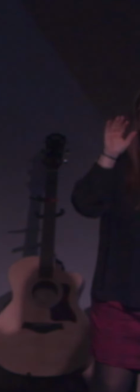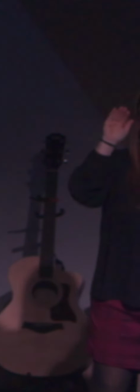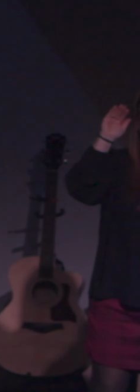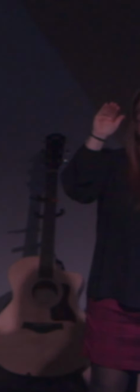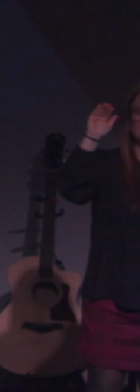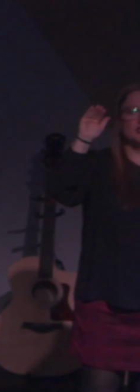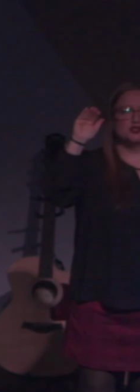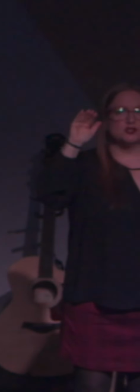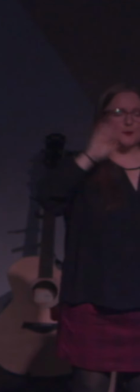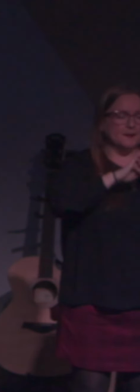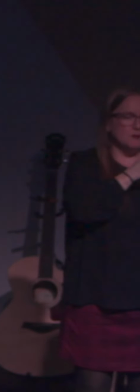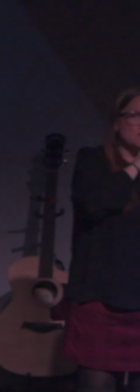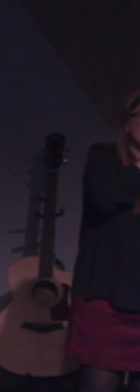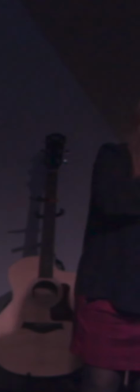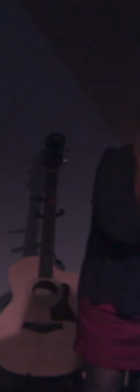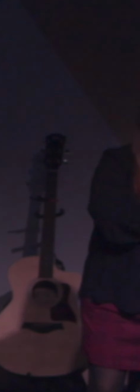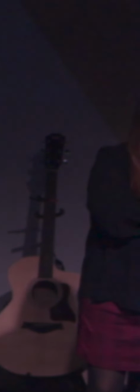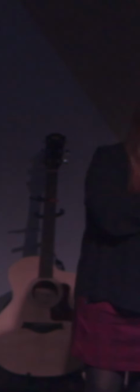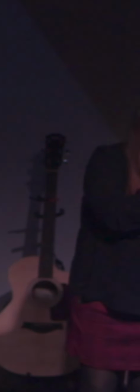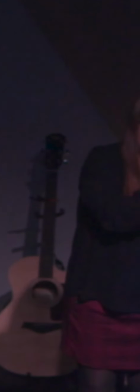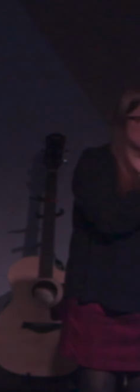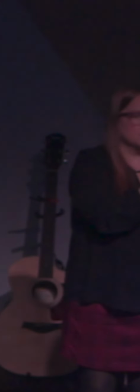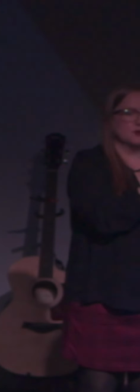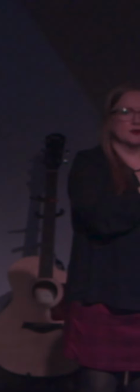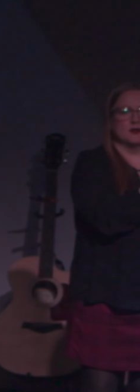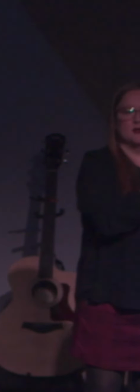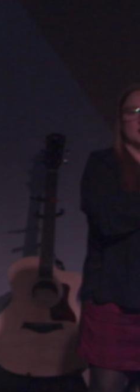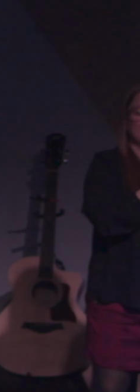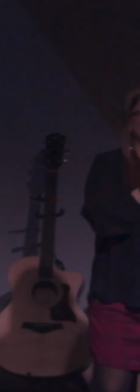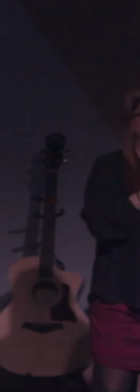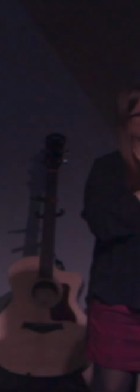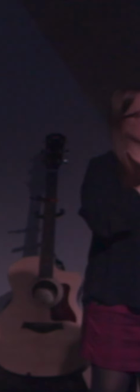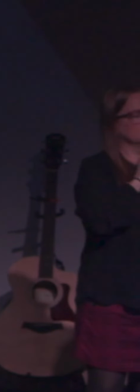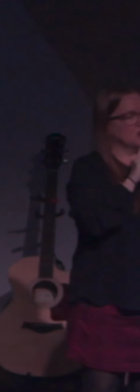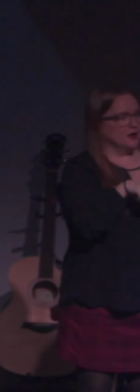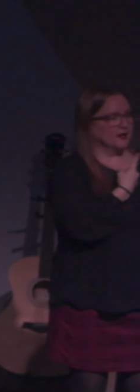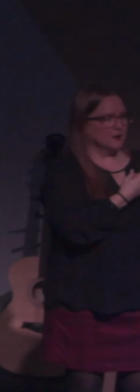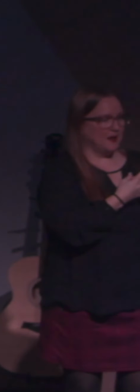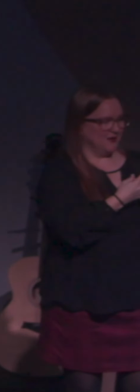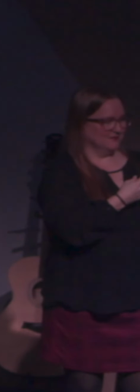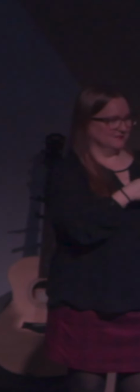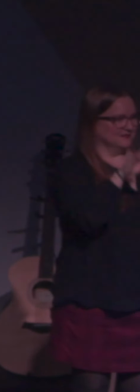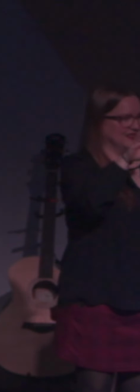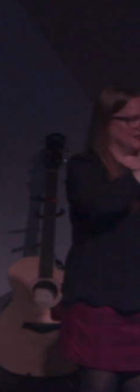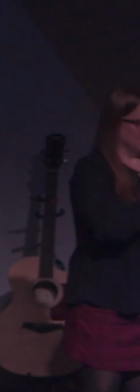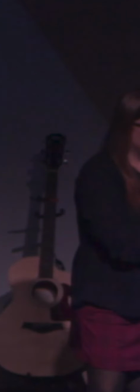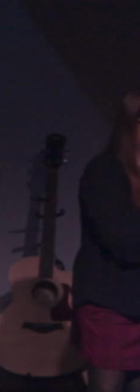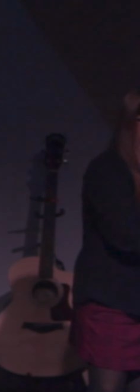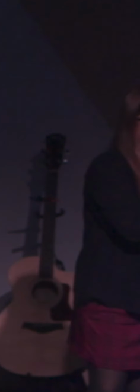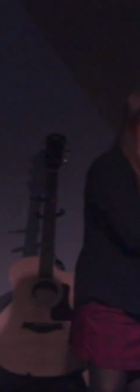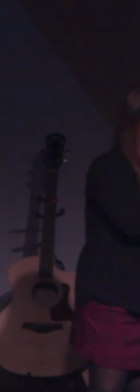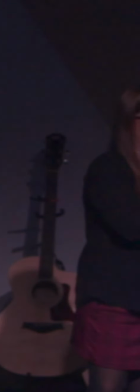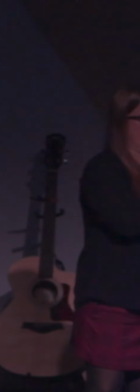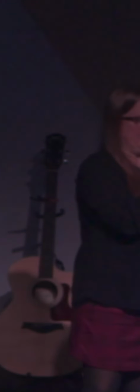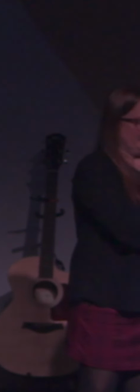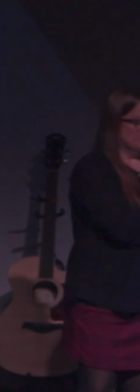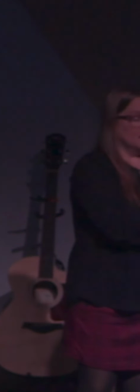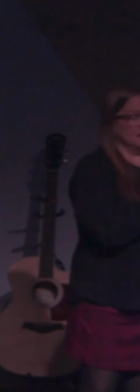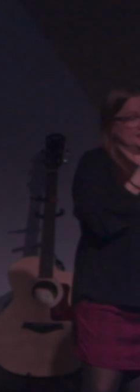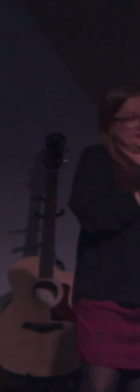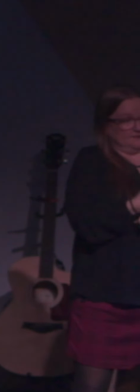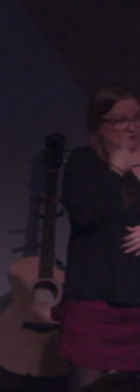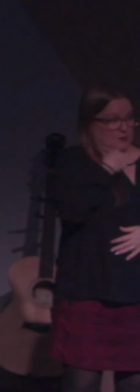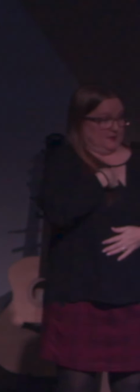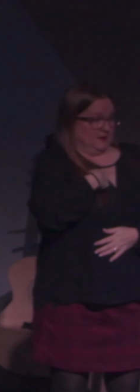so real and so true in these moments. Because we've been talking a lot about walking through the valley. And one of the things that's difficult as a